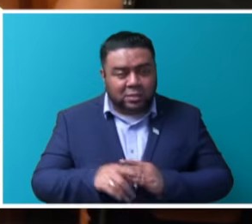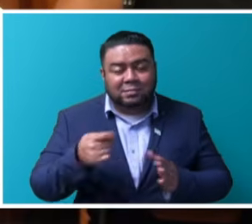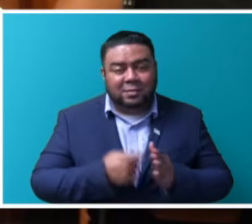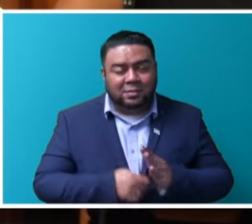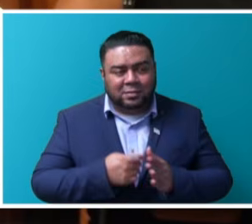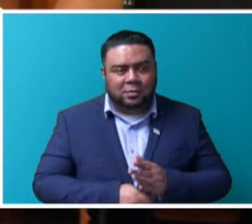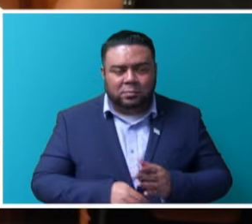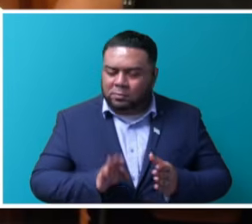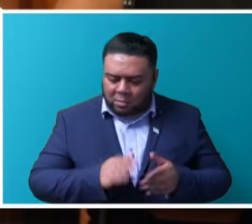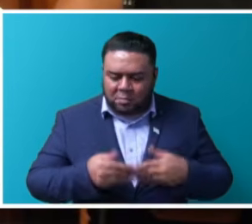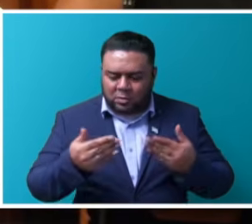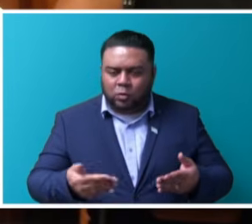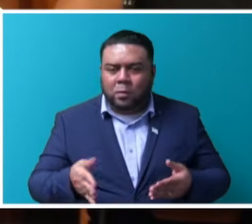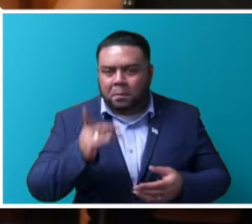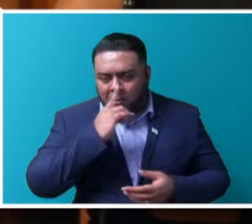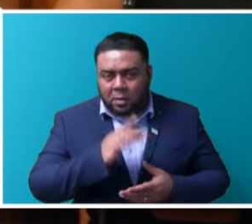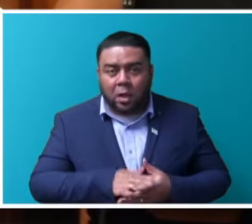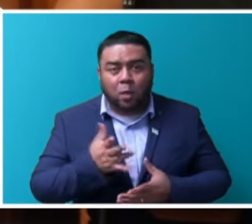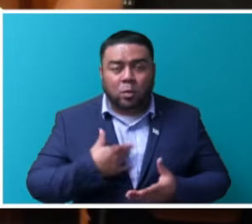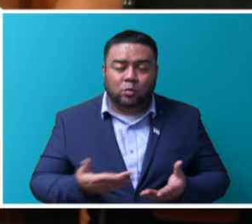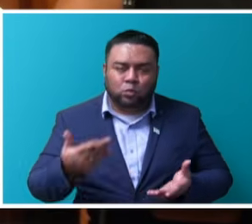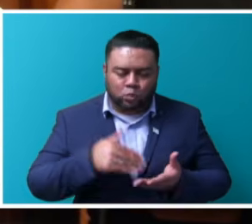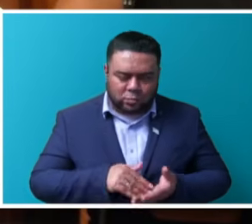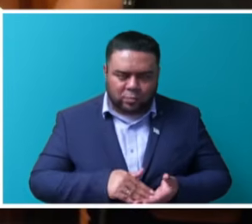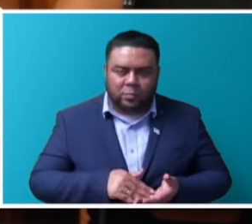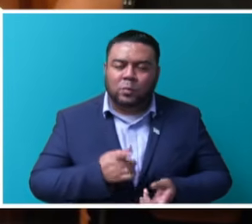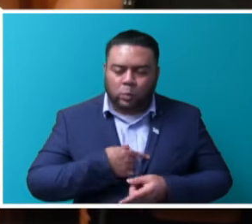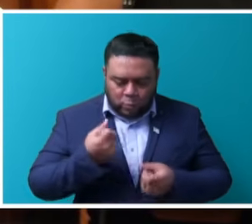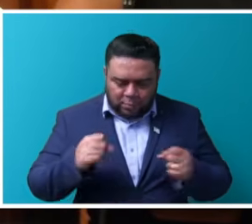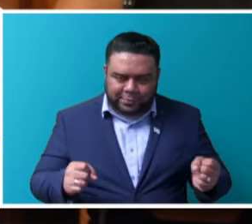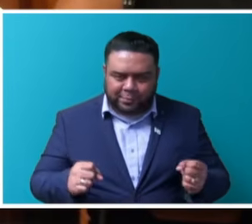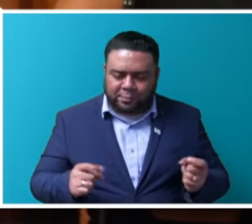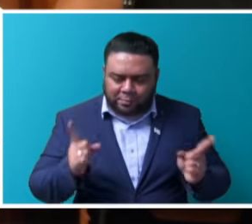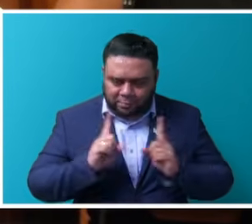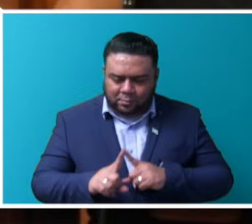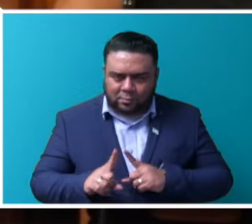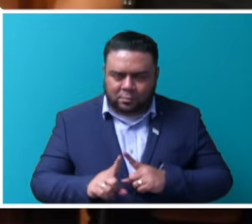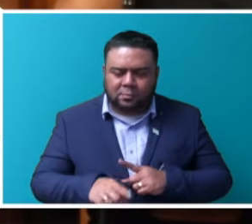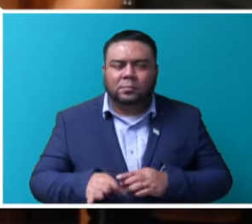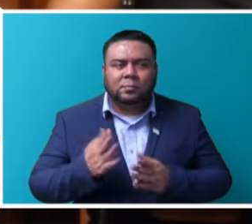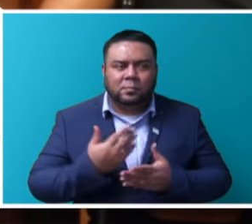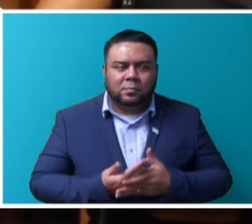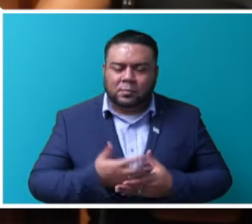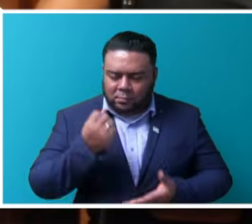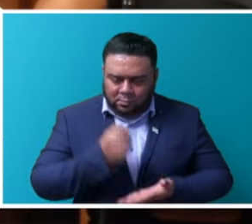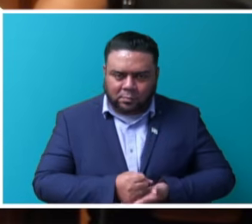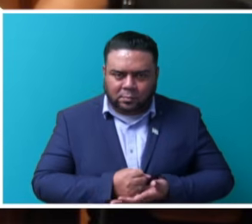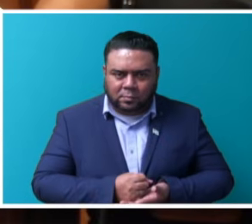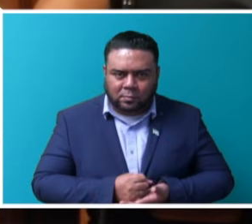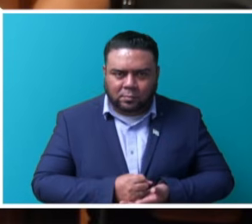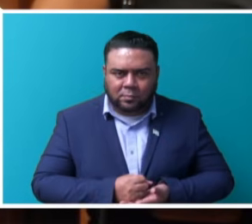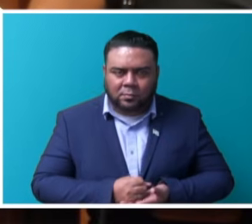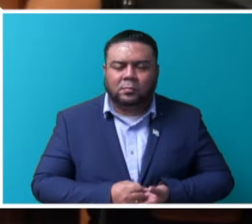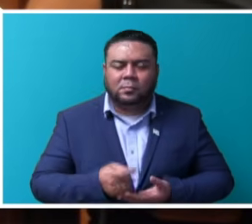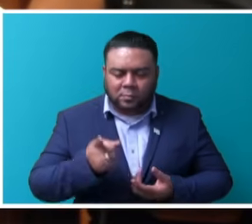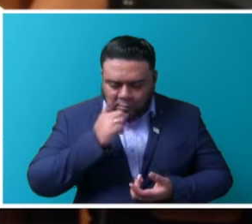be passed on to the people. I would like to reiterate that we will be strengthening compliance enforcement measures to ensure that